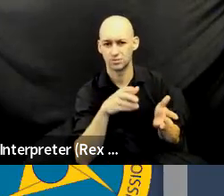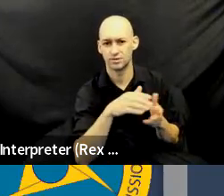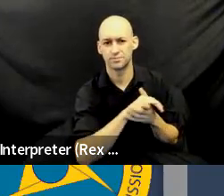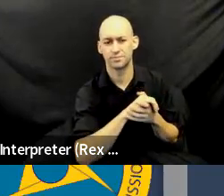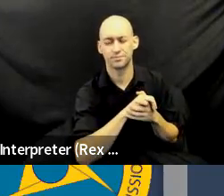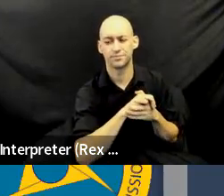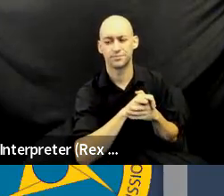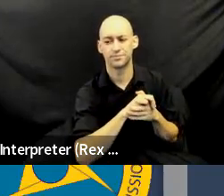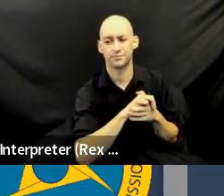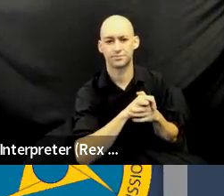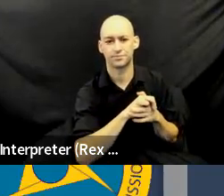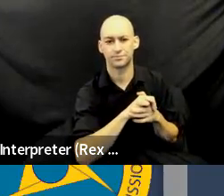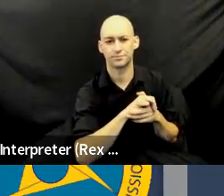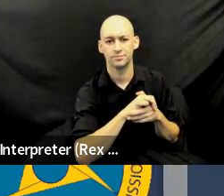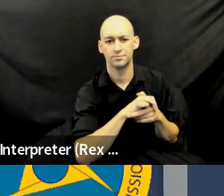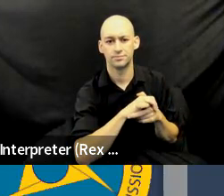Do